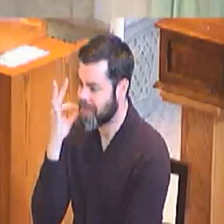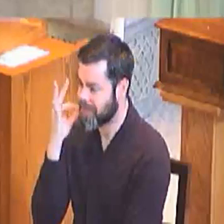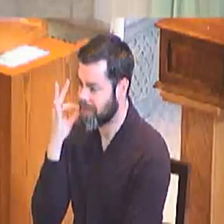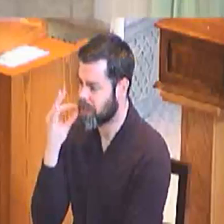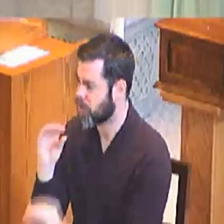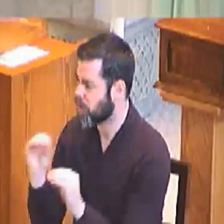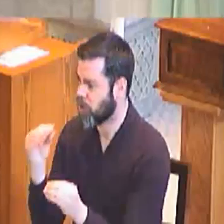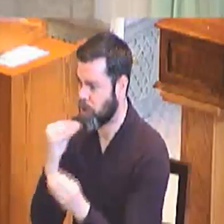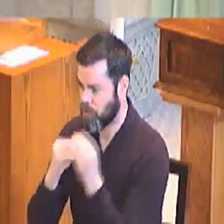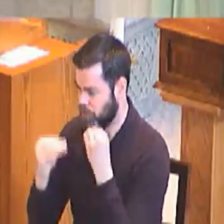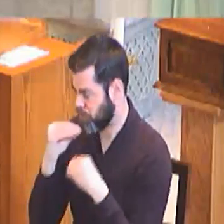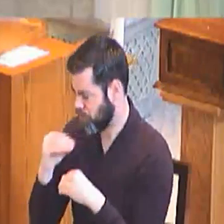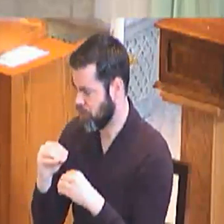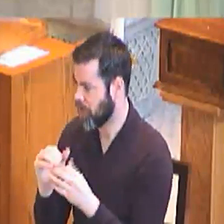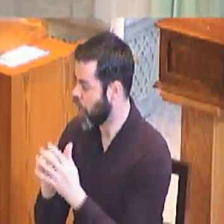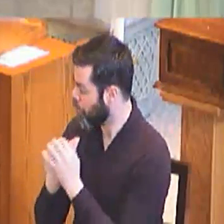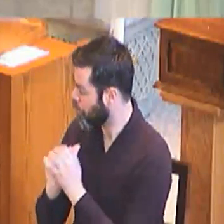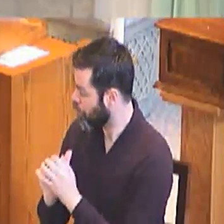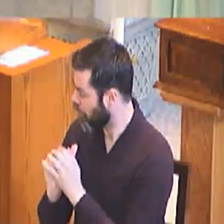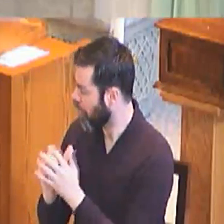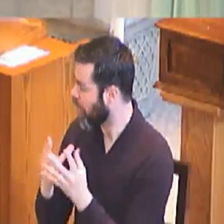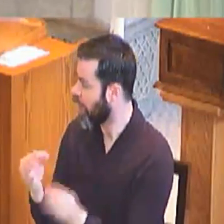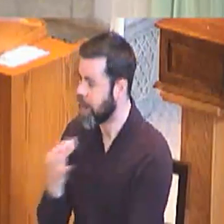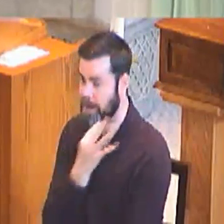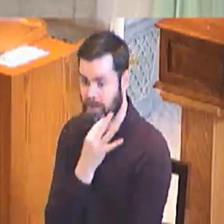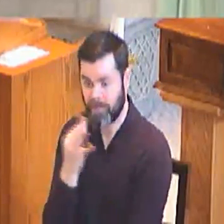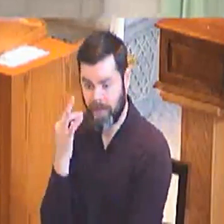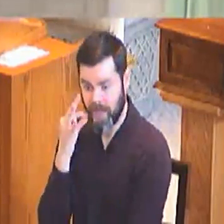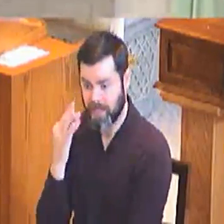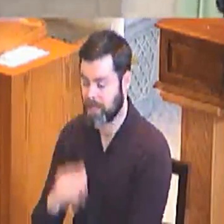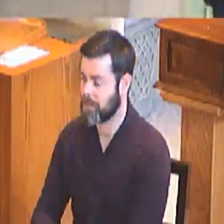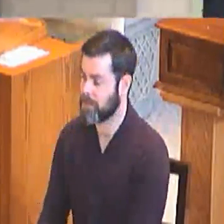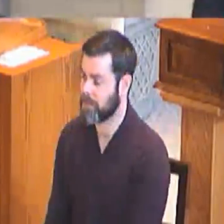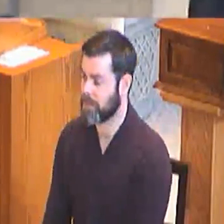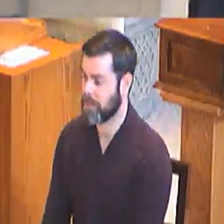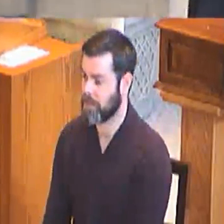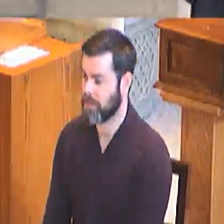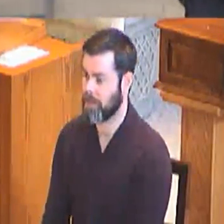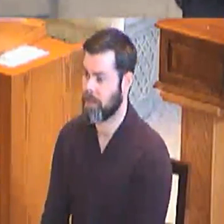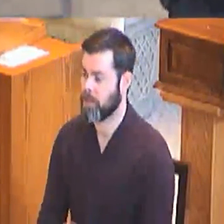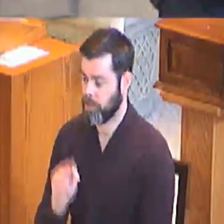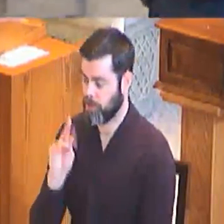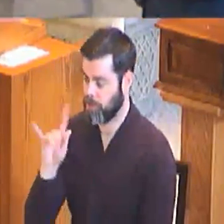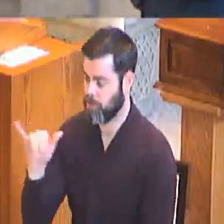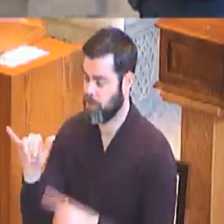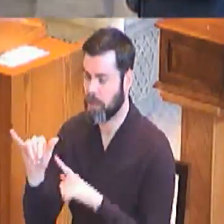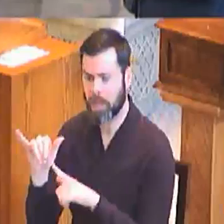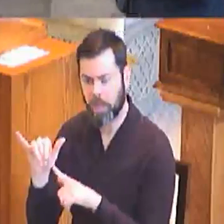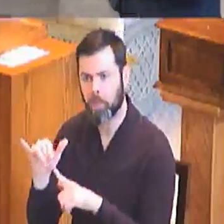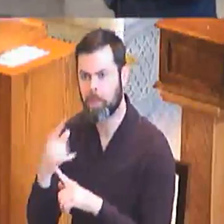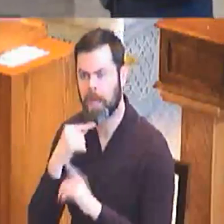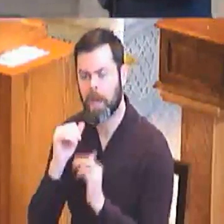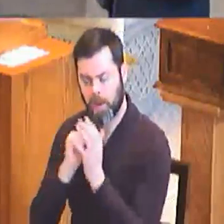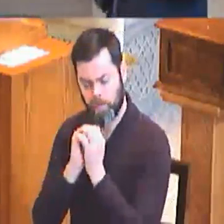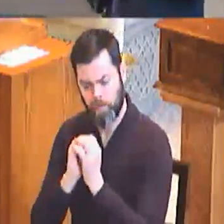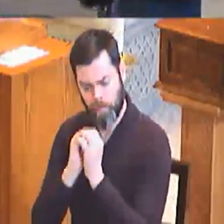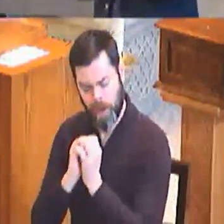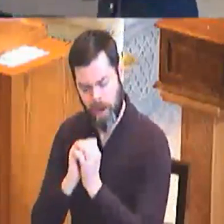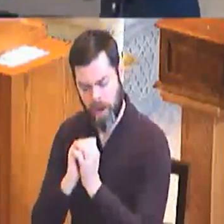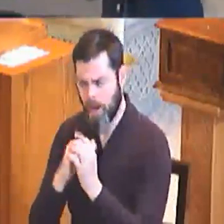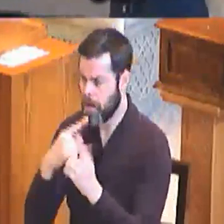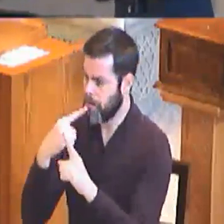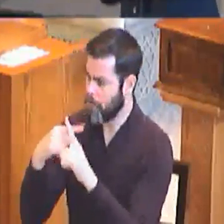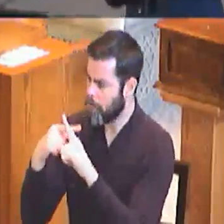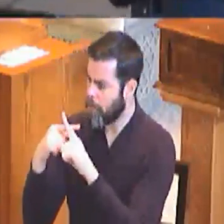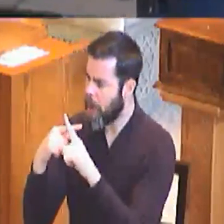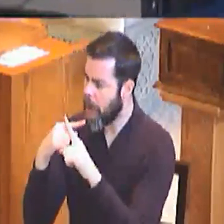Prayer and fasting. Now, metaphysically, for unity, we would say prayer. Prayer is affirmative prayer.